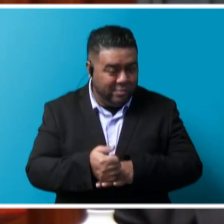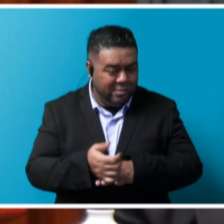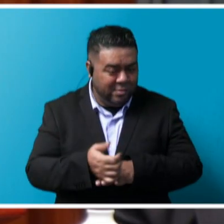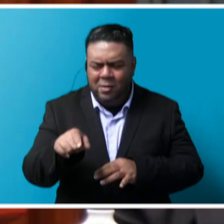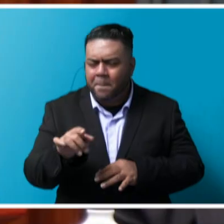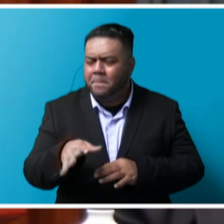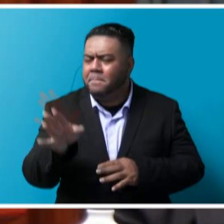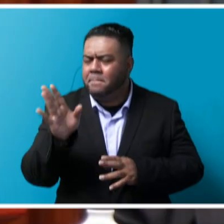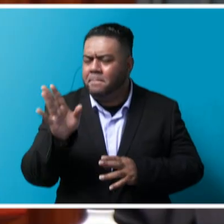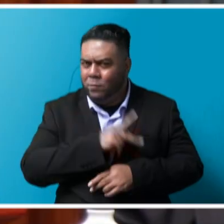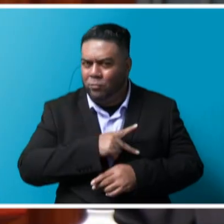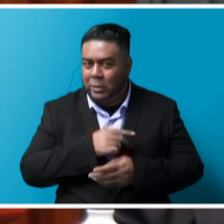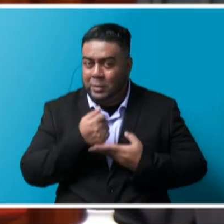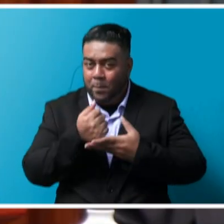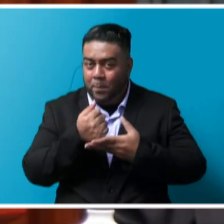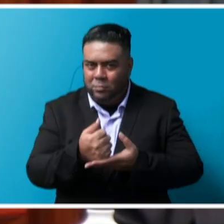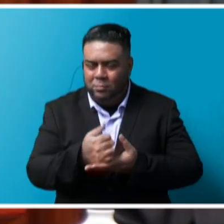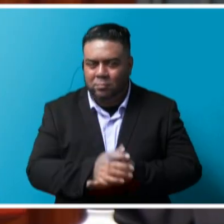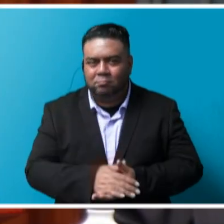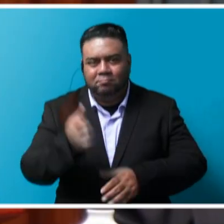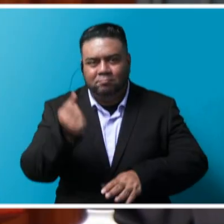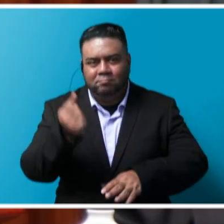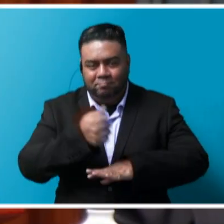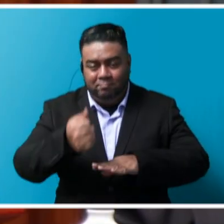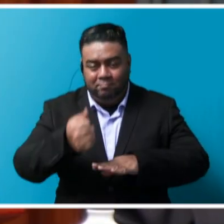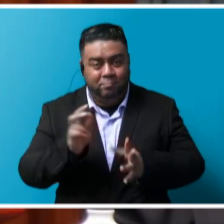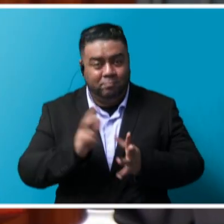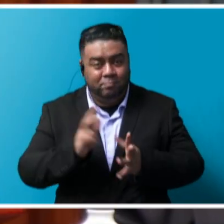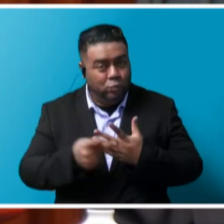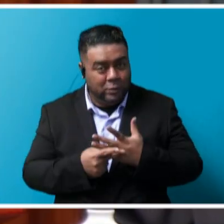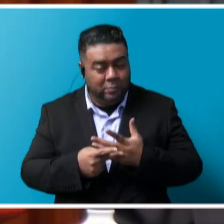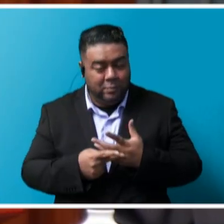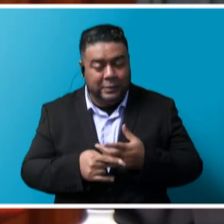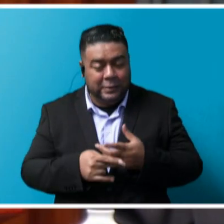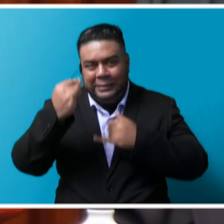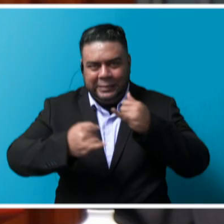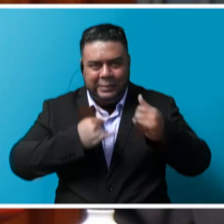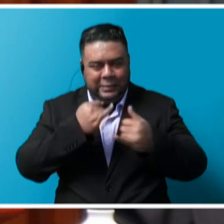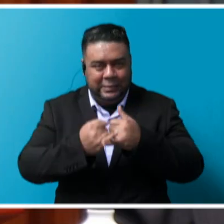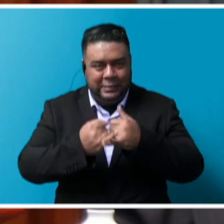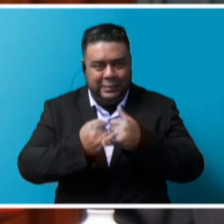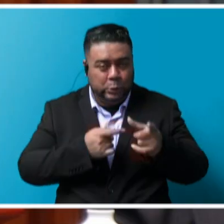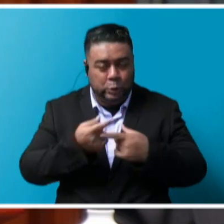municipal councils, governance initiatives, staff training, and international collaboration to strengthen the